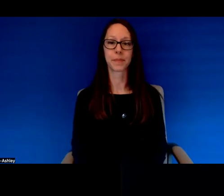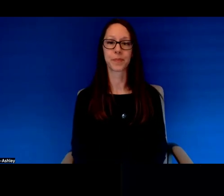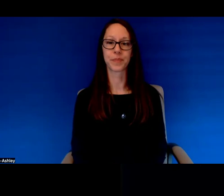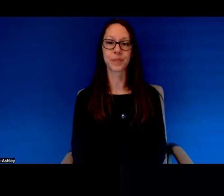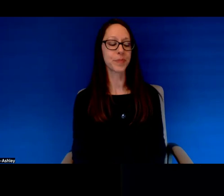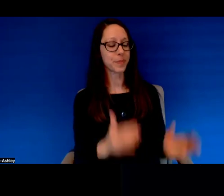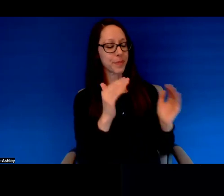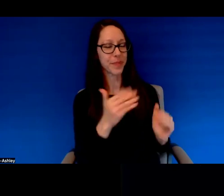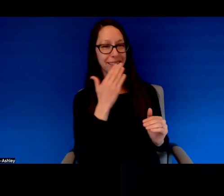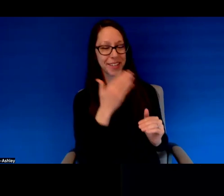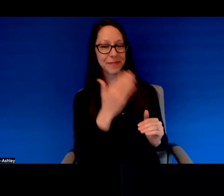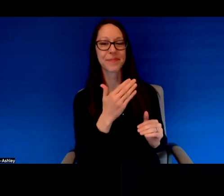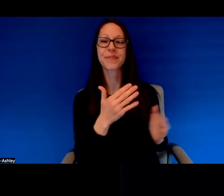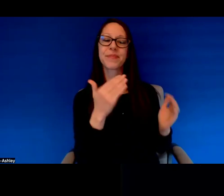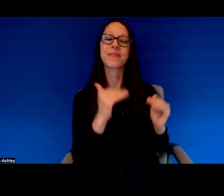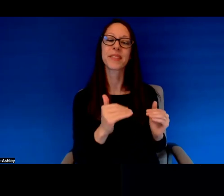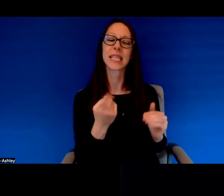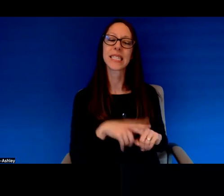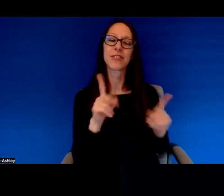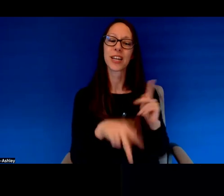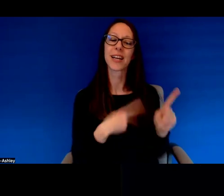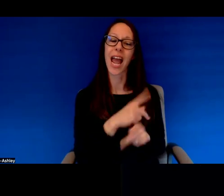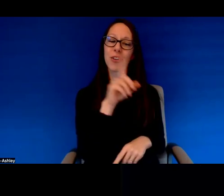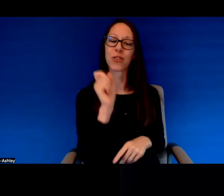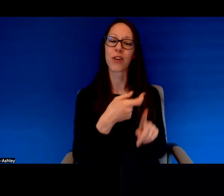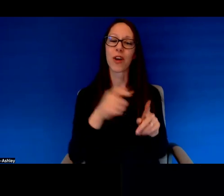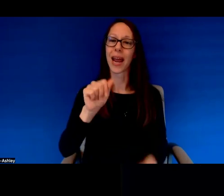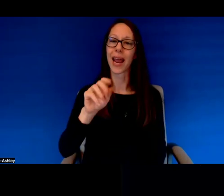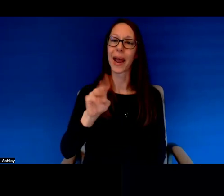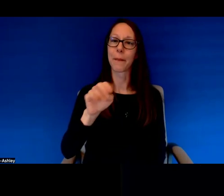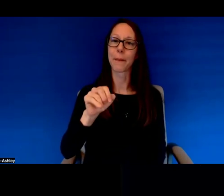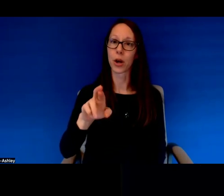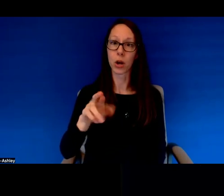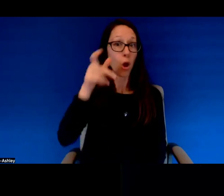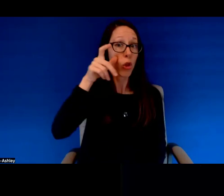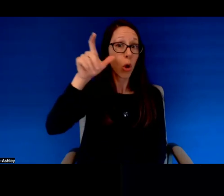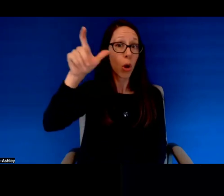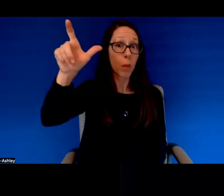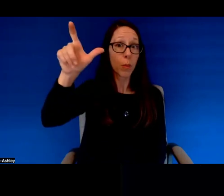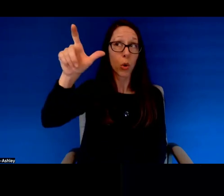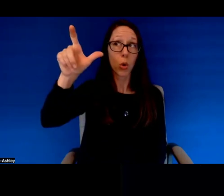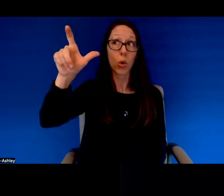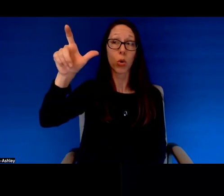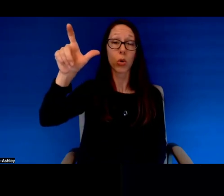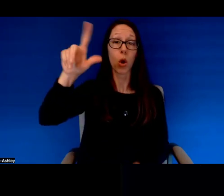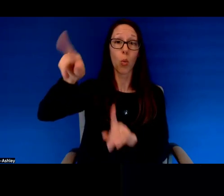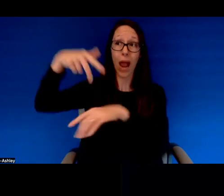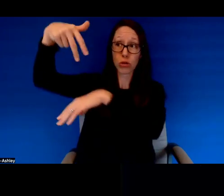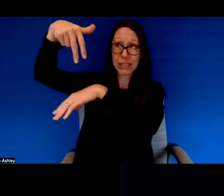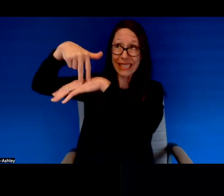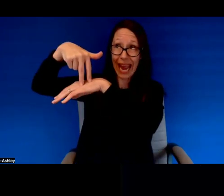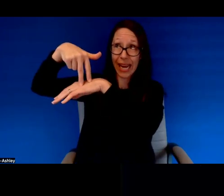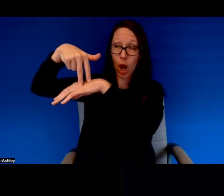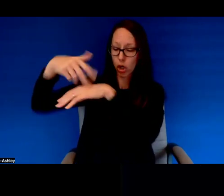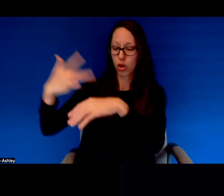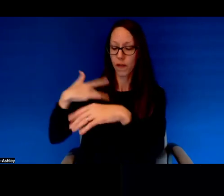just like a slightly different question from Ember. Is the moon noticeably smaller than the Earth when you're standing on it? Like when you're